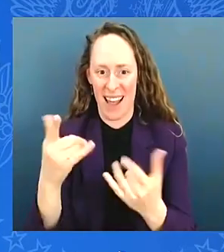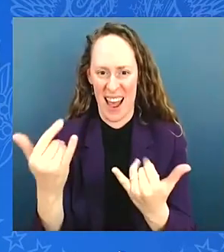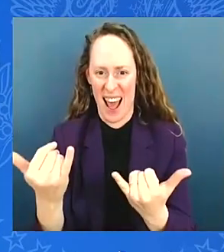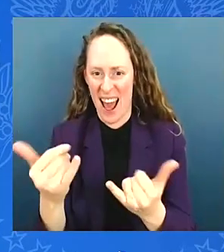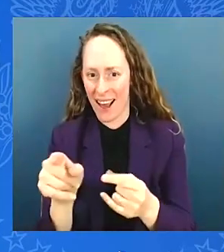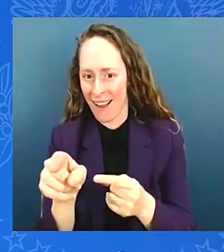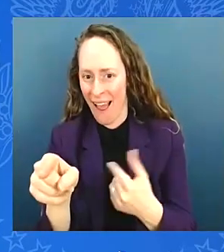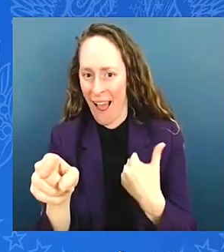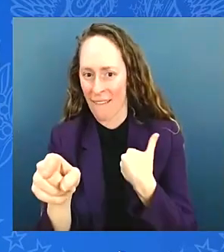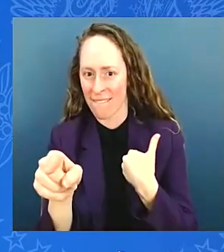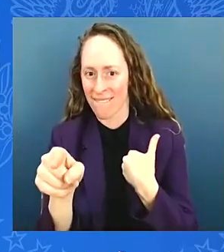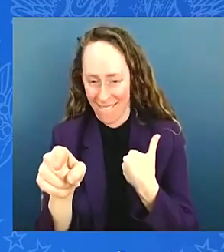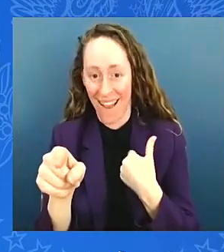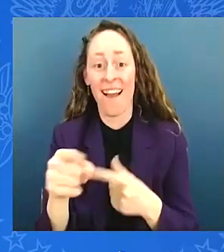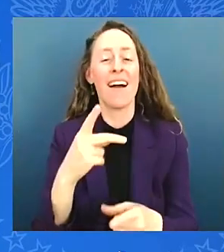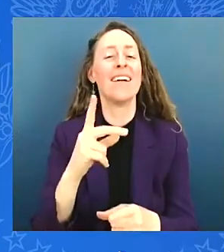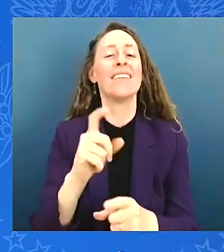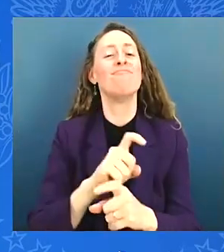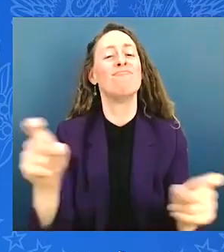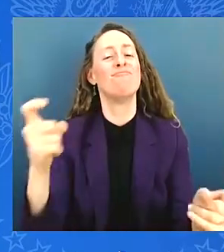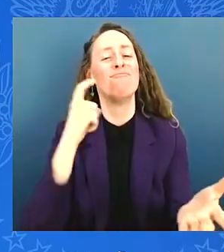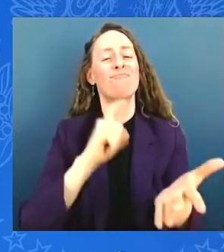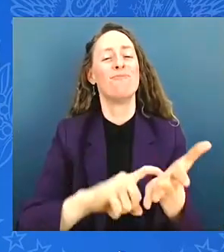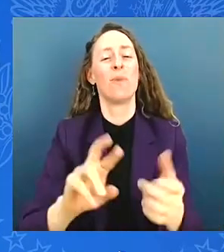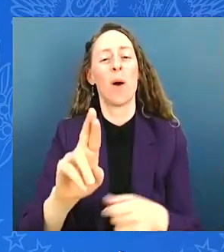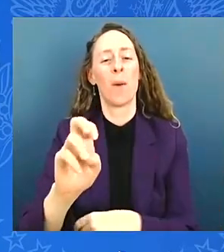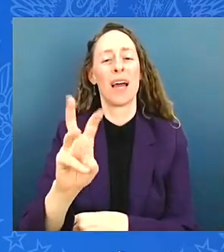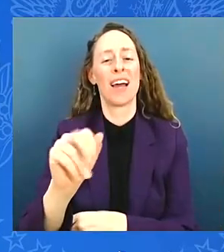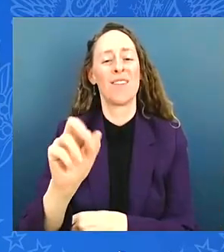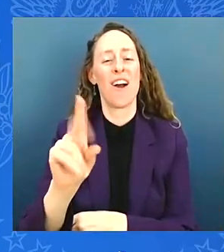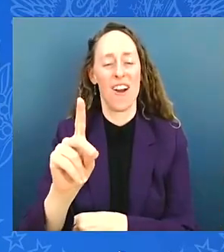the dragons. They're on right now.